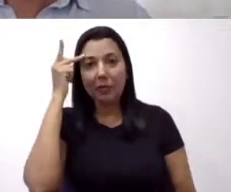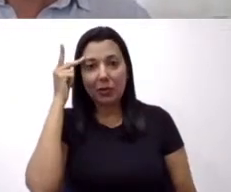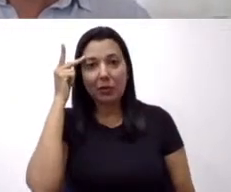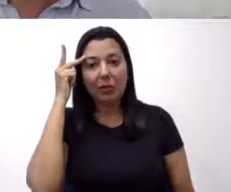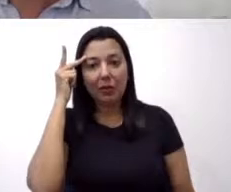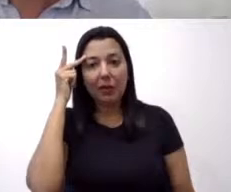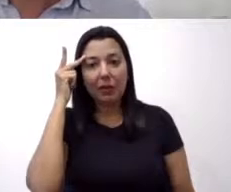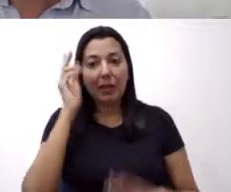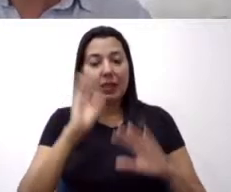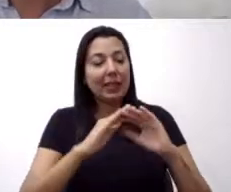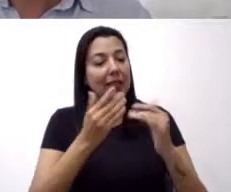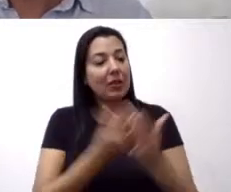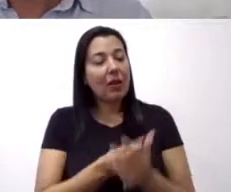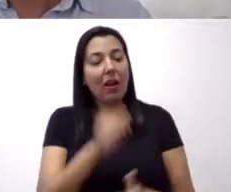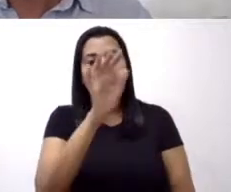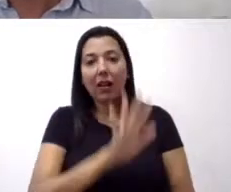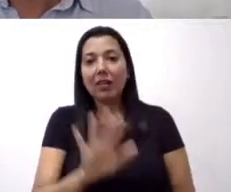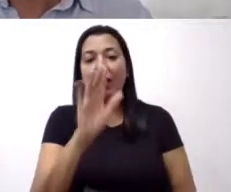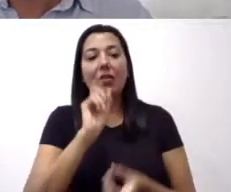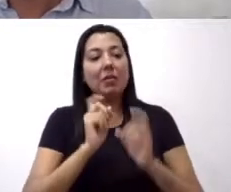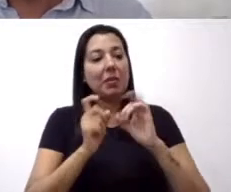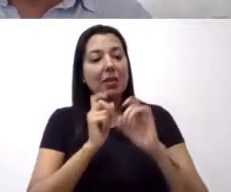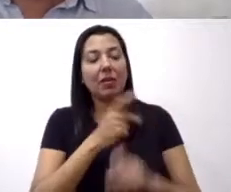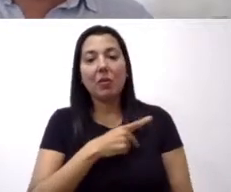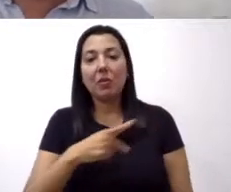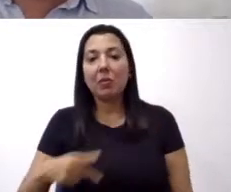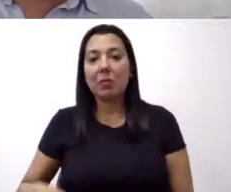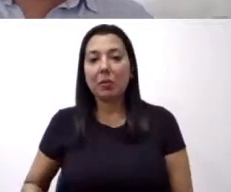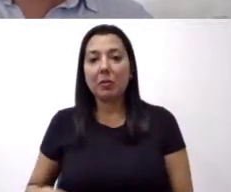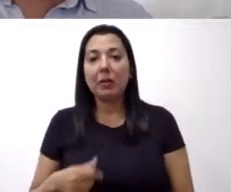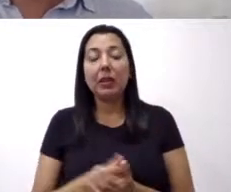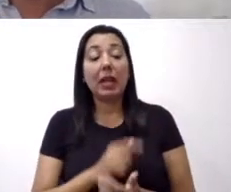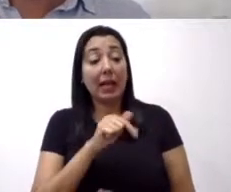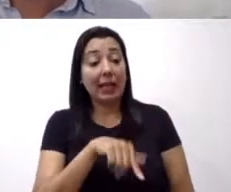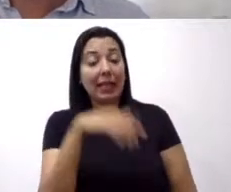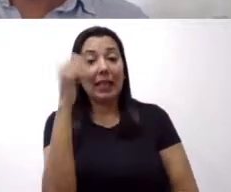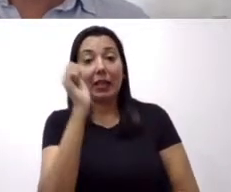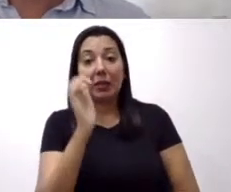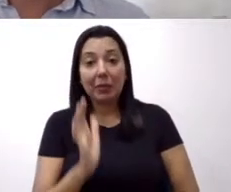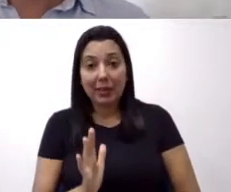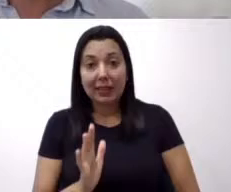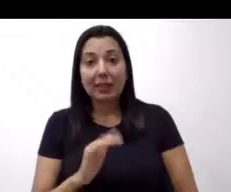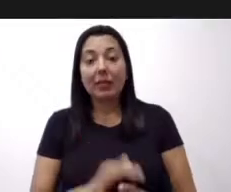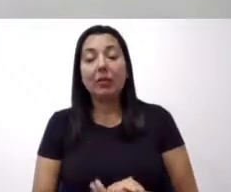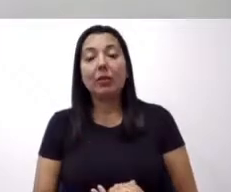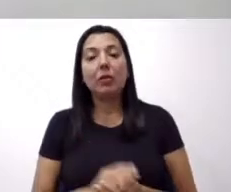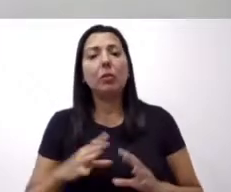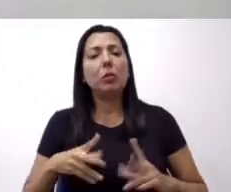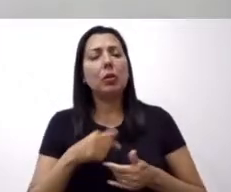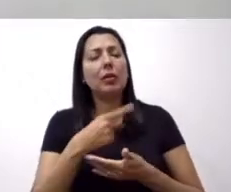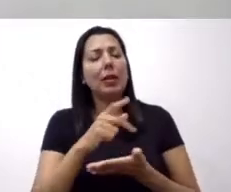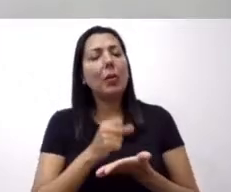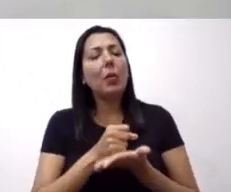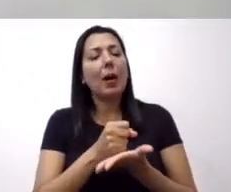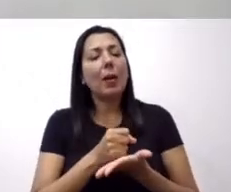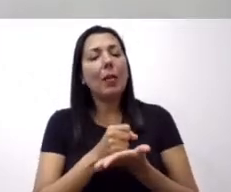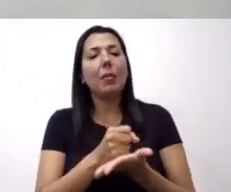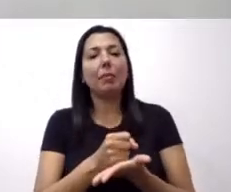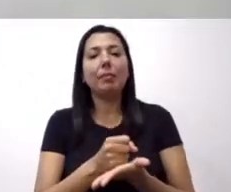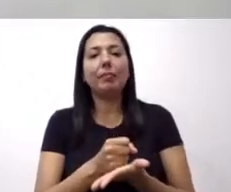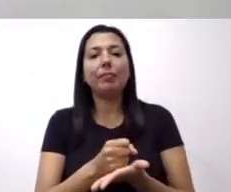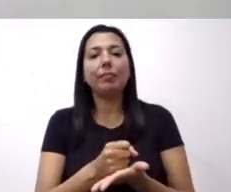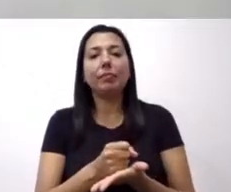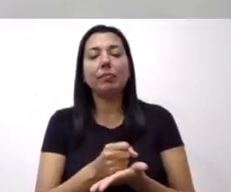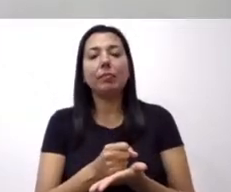of Public Administration here in Brazil for all their support in preparing this